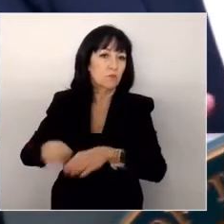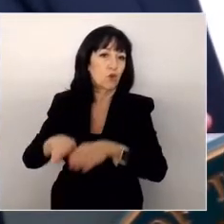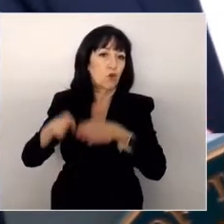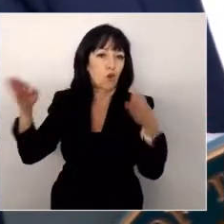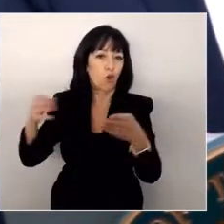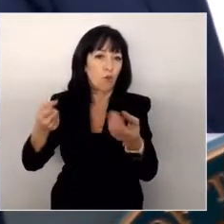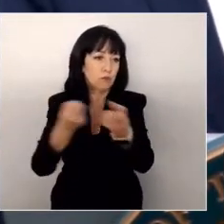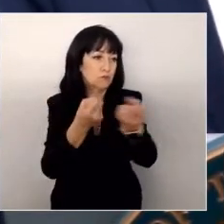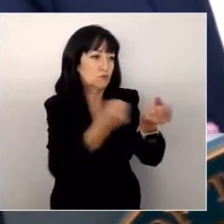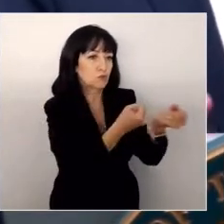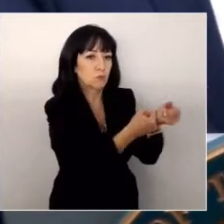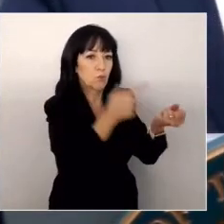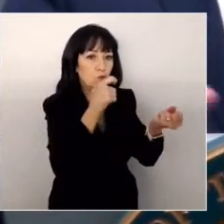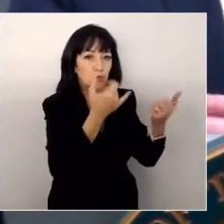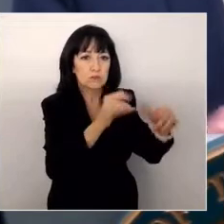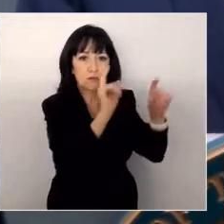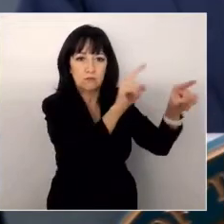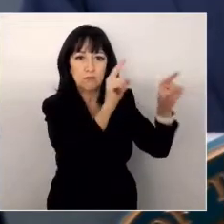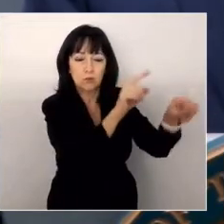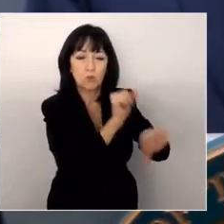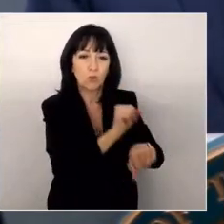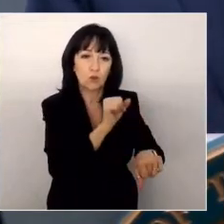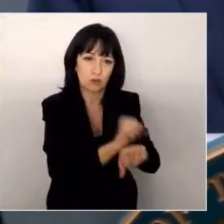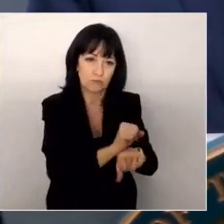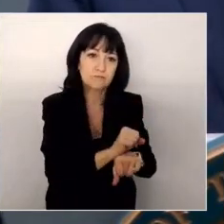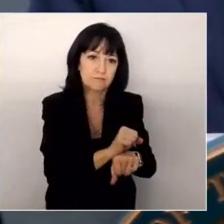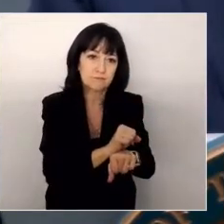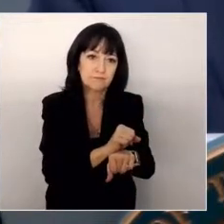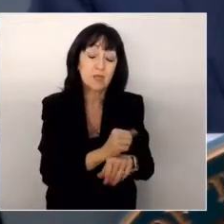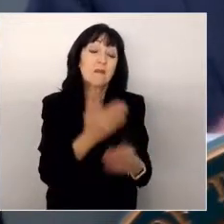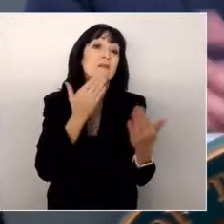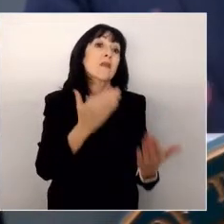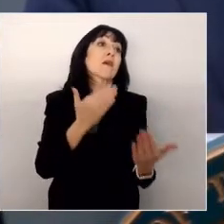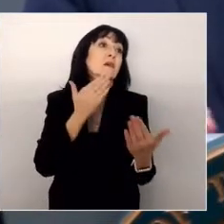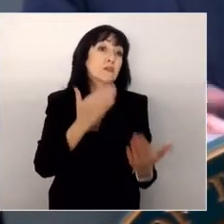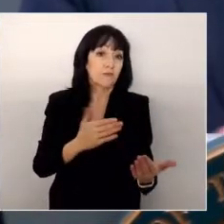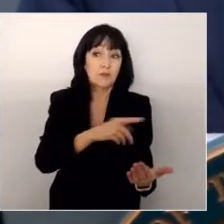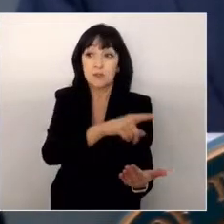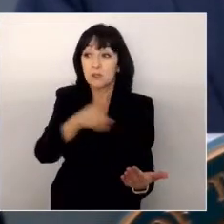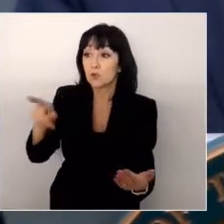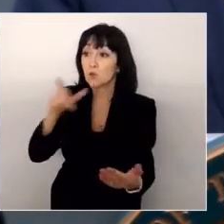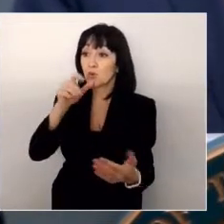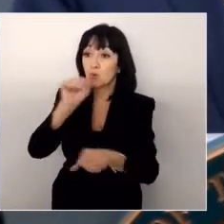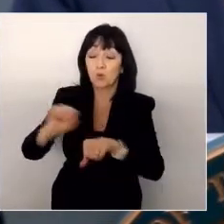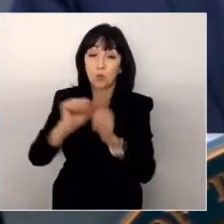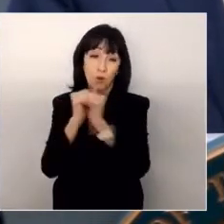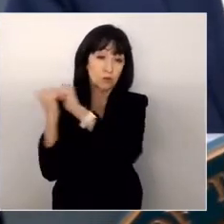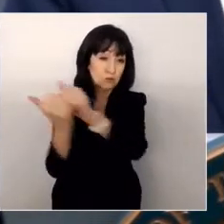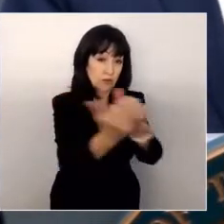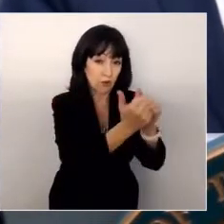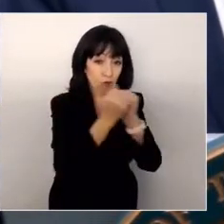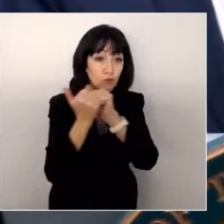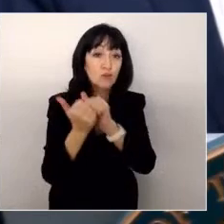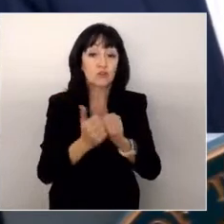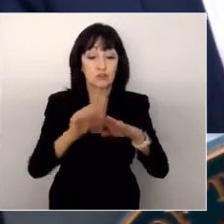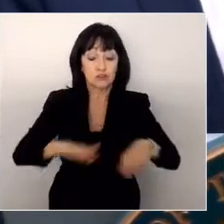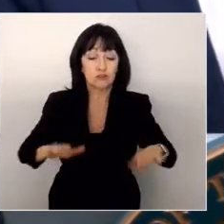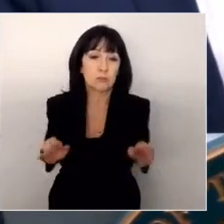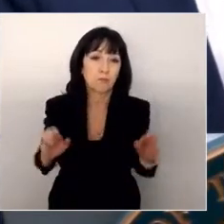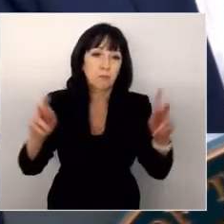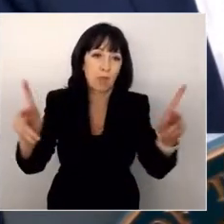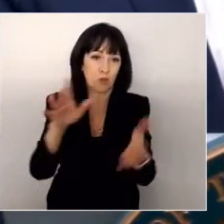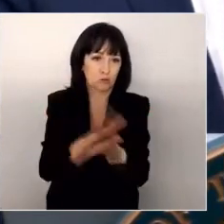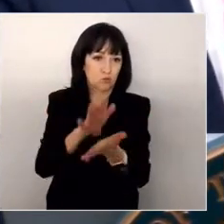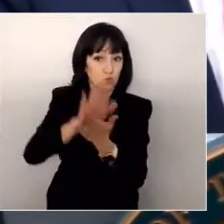of educators, we got our children back in classrooms. That's why one of the most